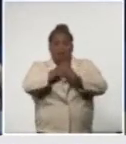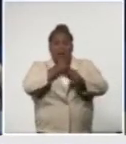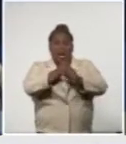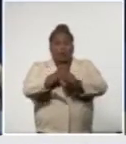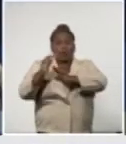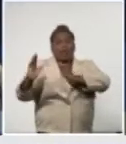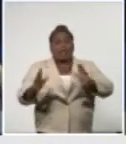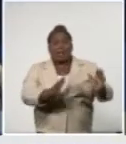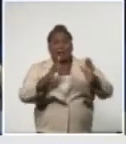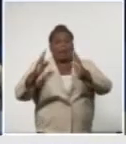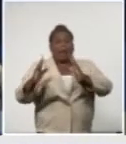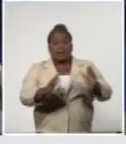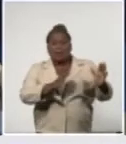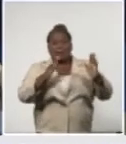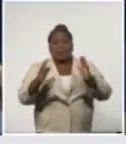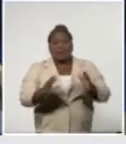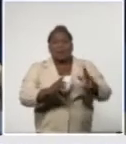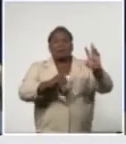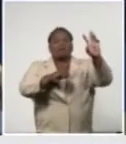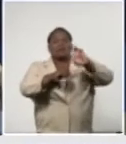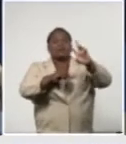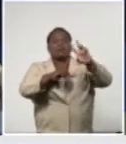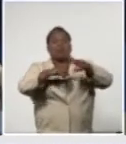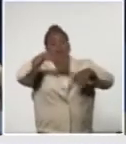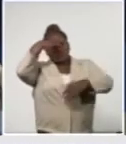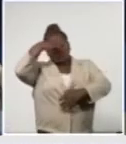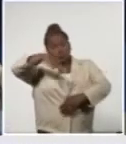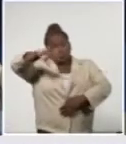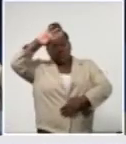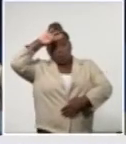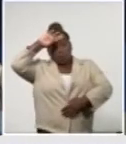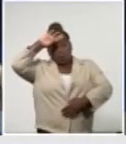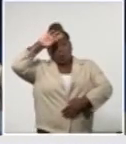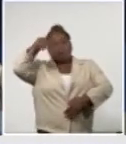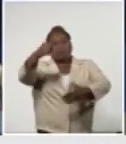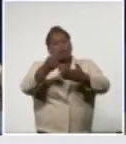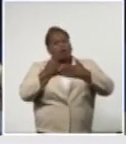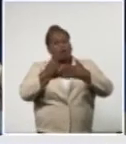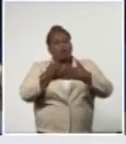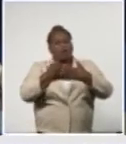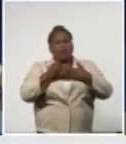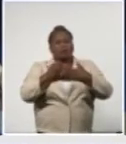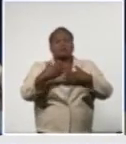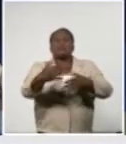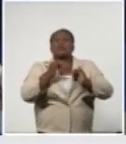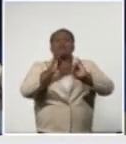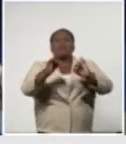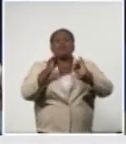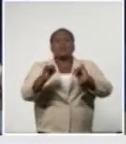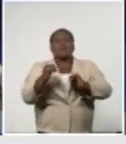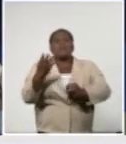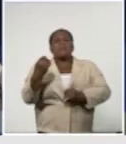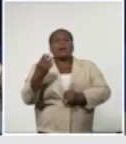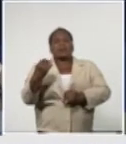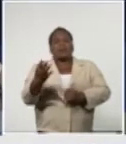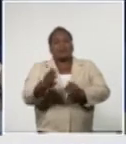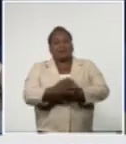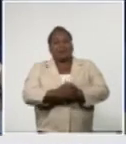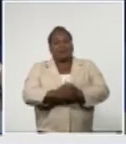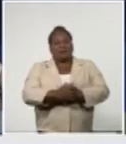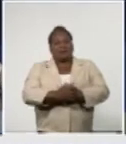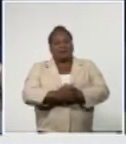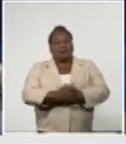Cuban television is offering ample coverage of this, the experience of the countries which have lifted